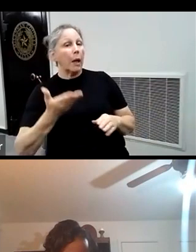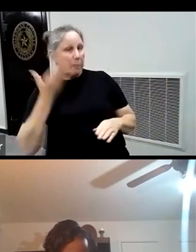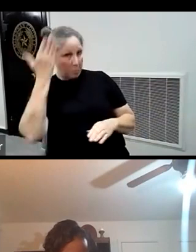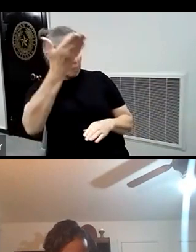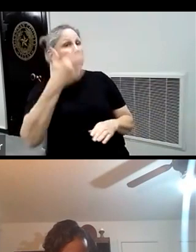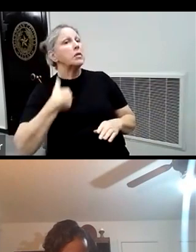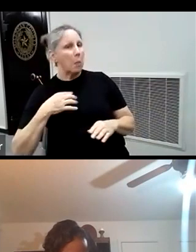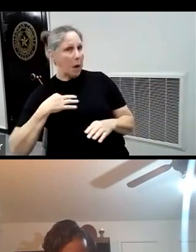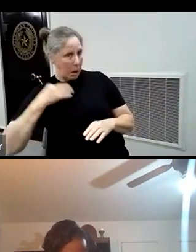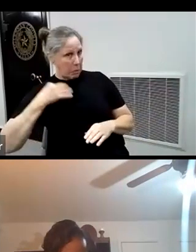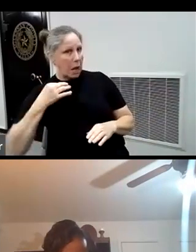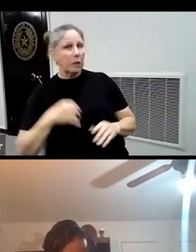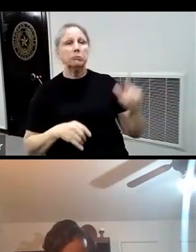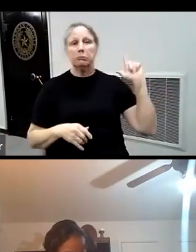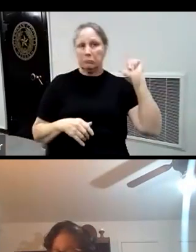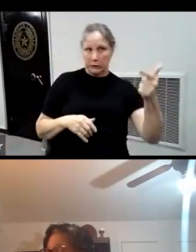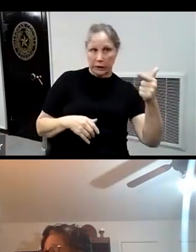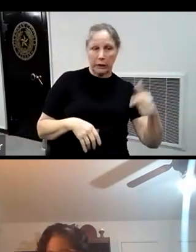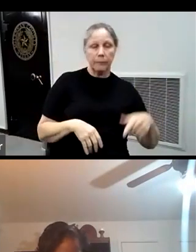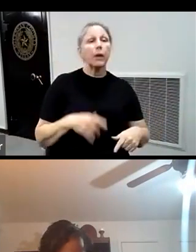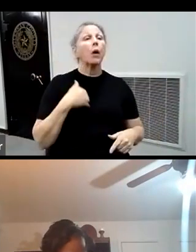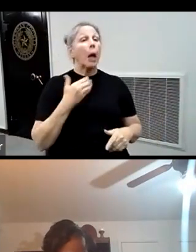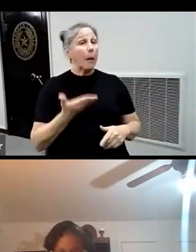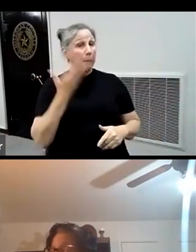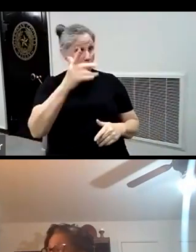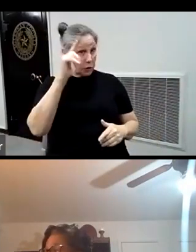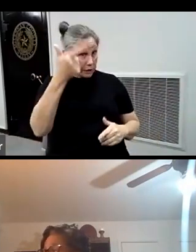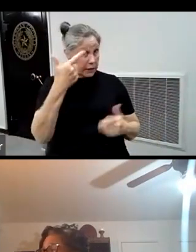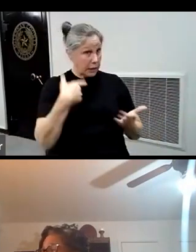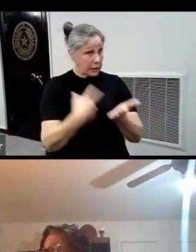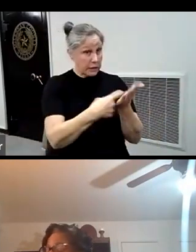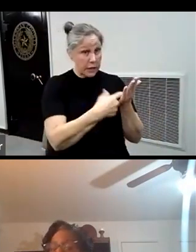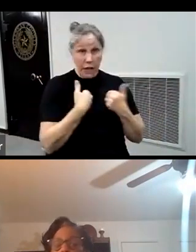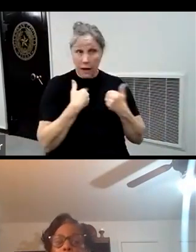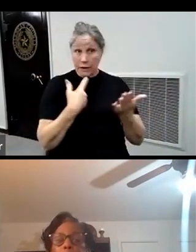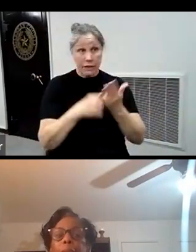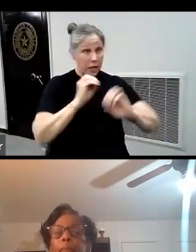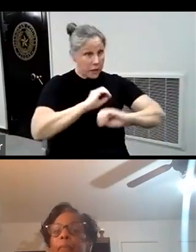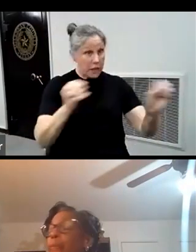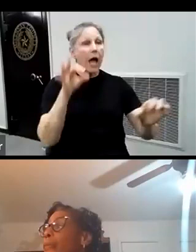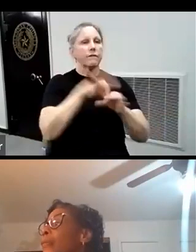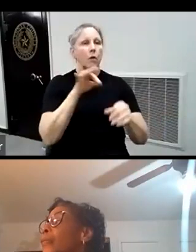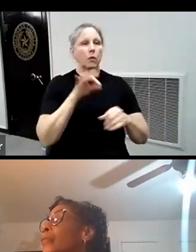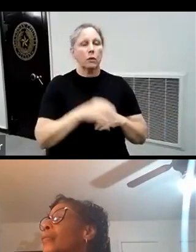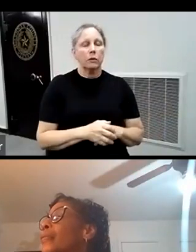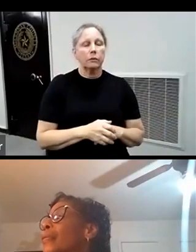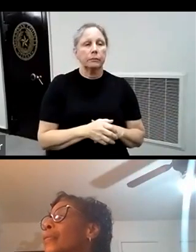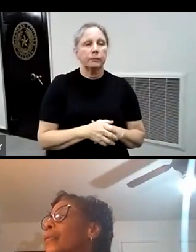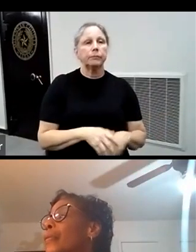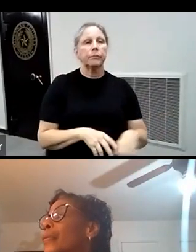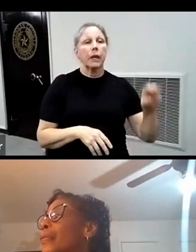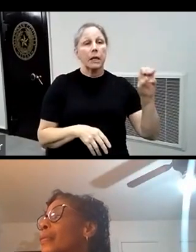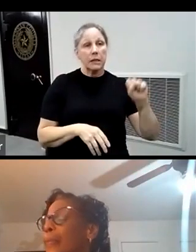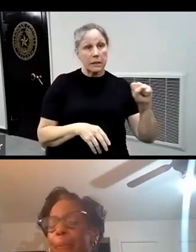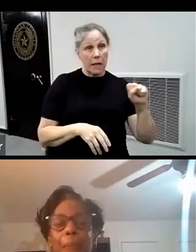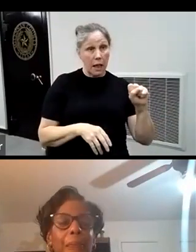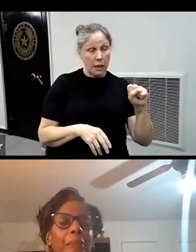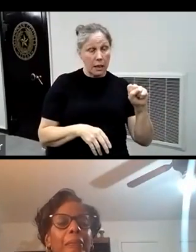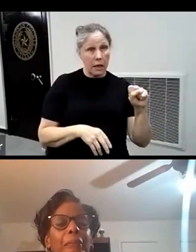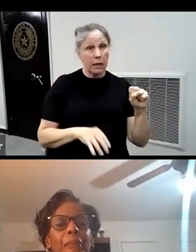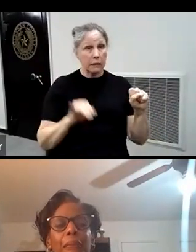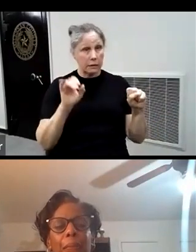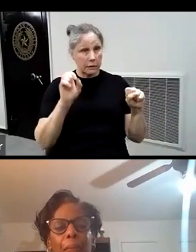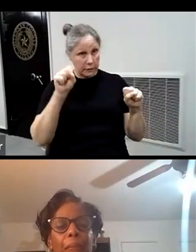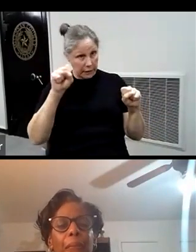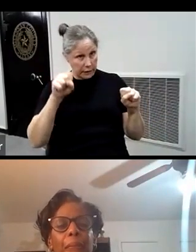submission. Second. Motion made and second. Any other discussion? No other discussion, call for a vote. Commissioner Snell,